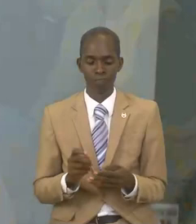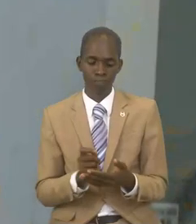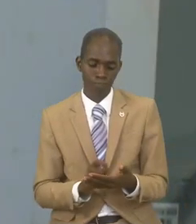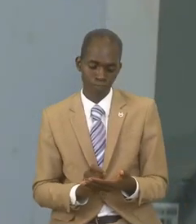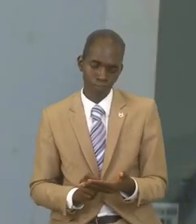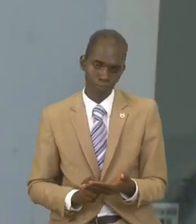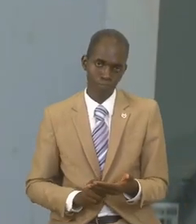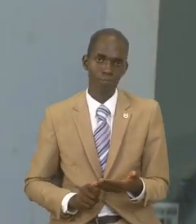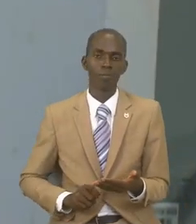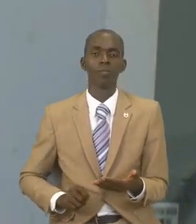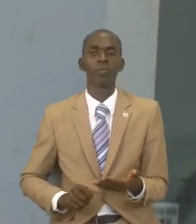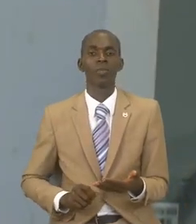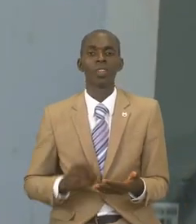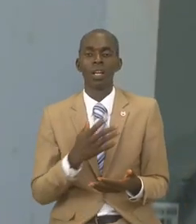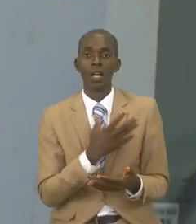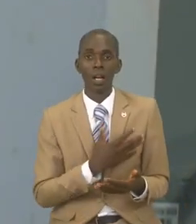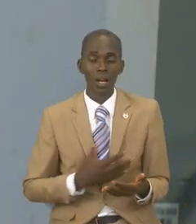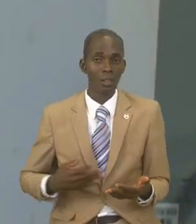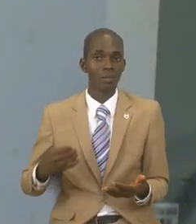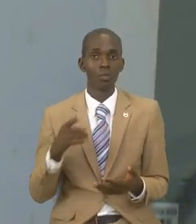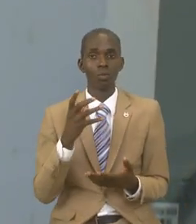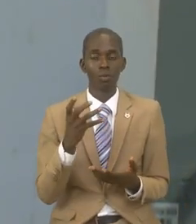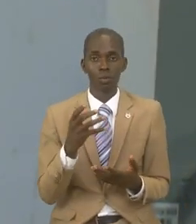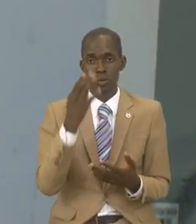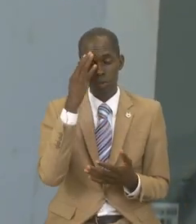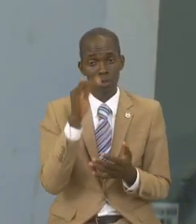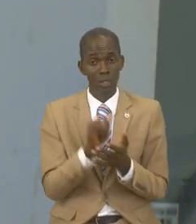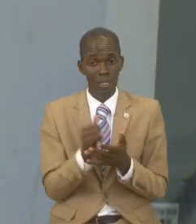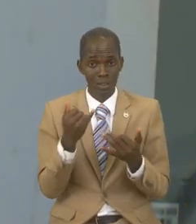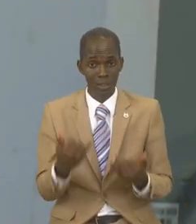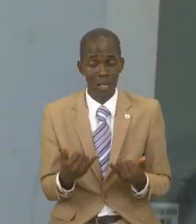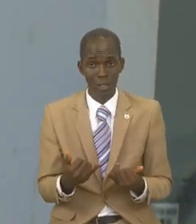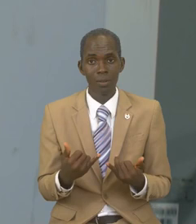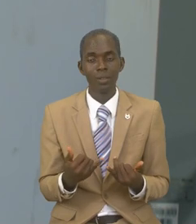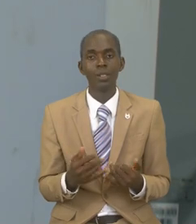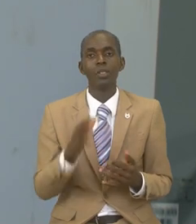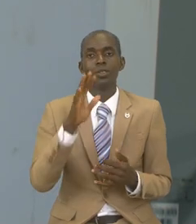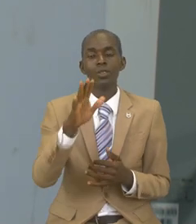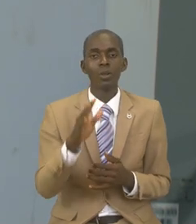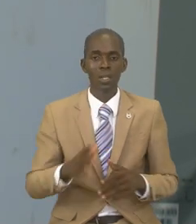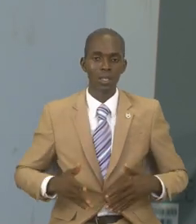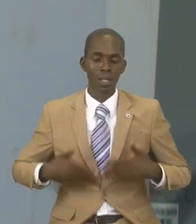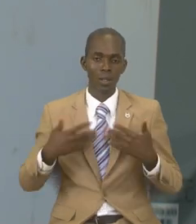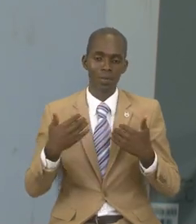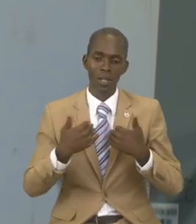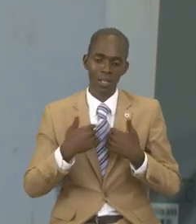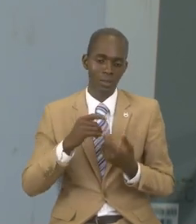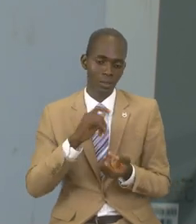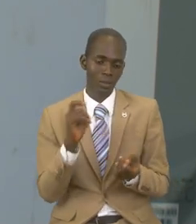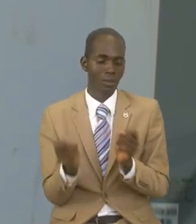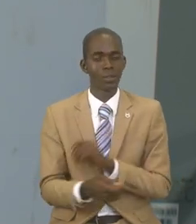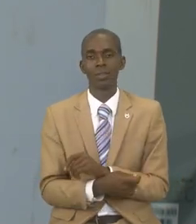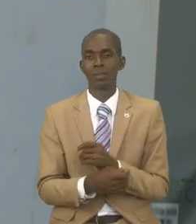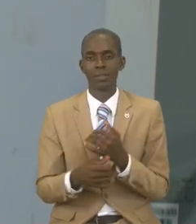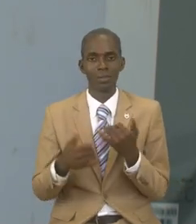Your history has changed already. Keep on standing, our counselor, please. Let's